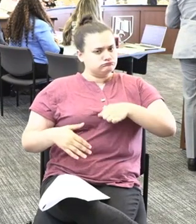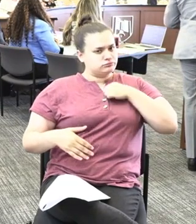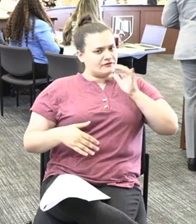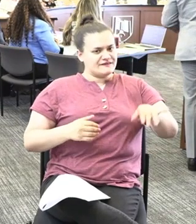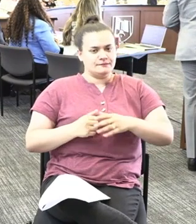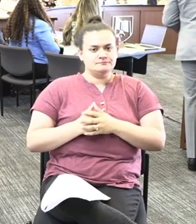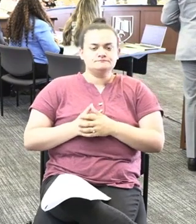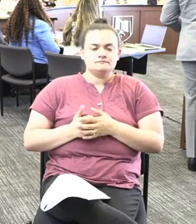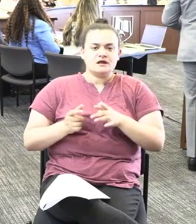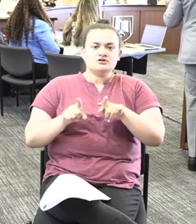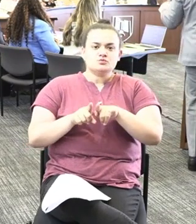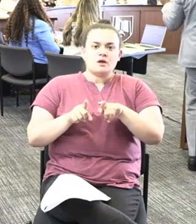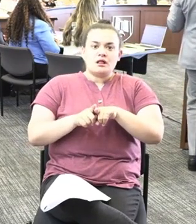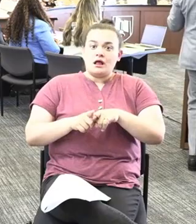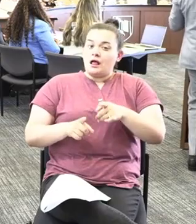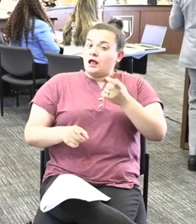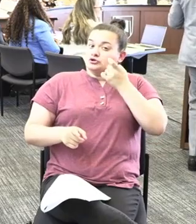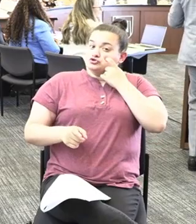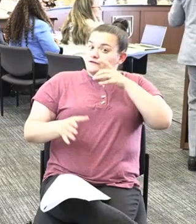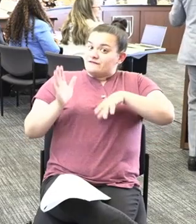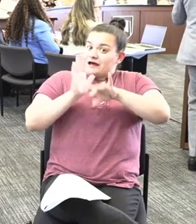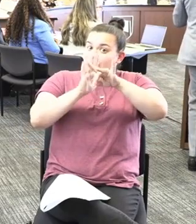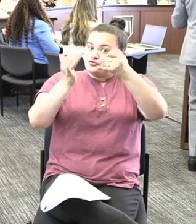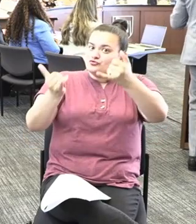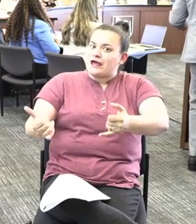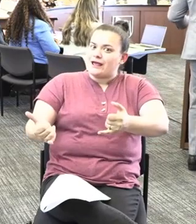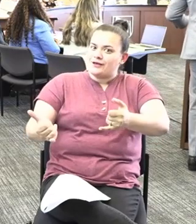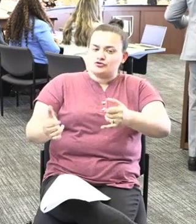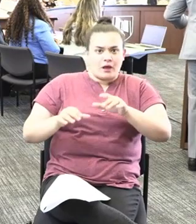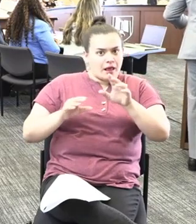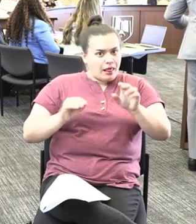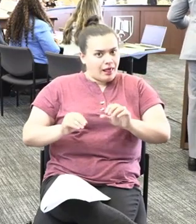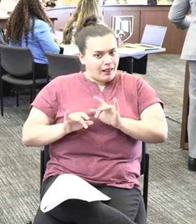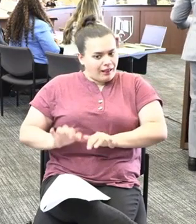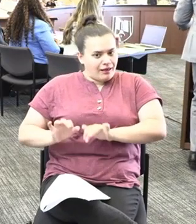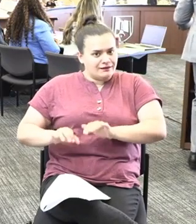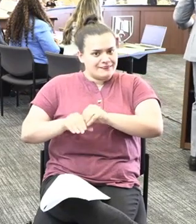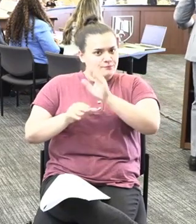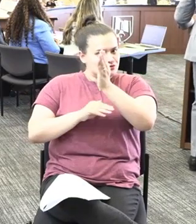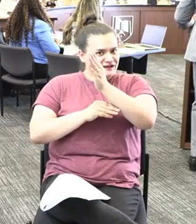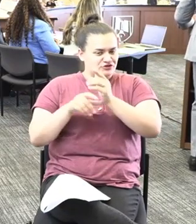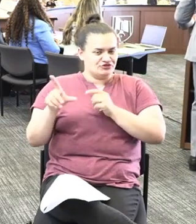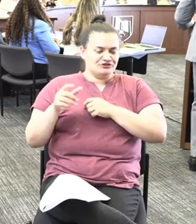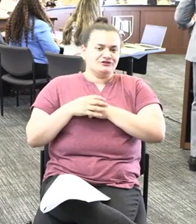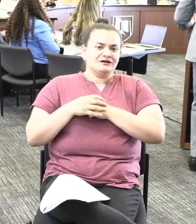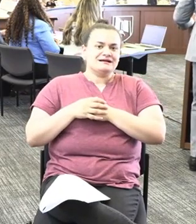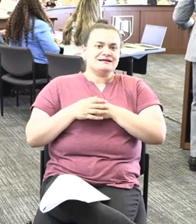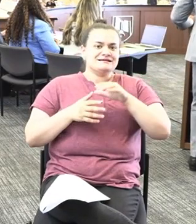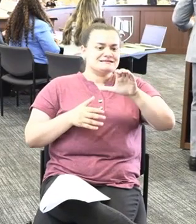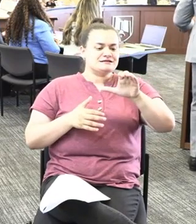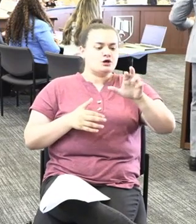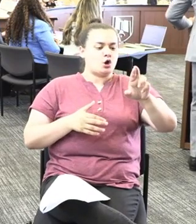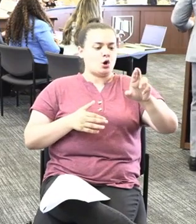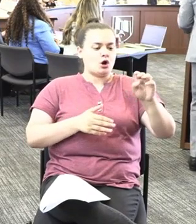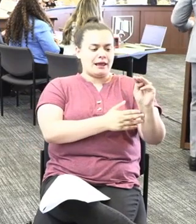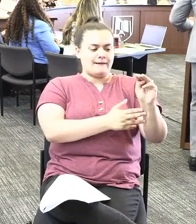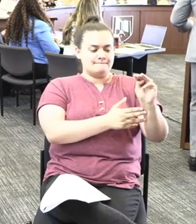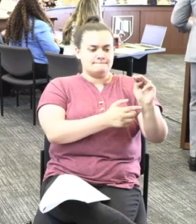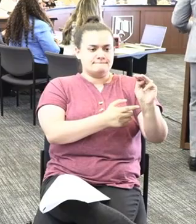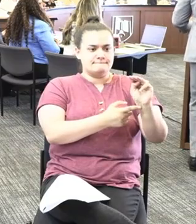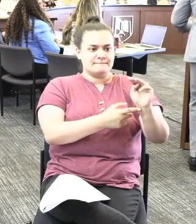As well, I just got word today, so I included it in the presentation. The CRM